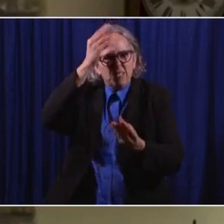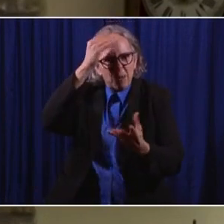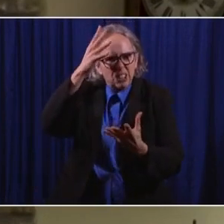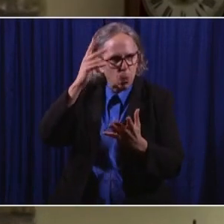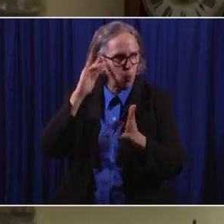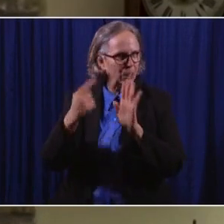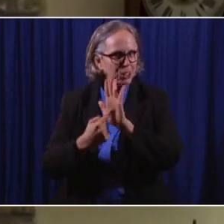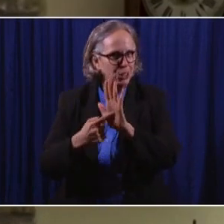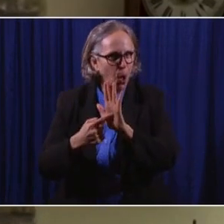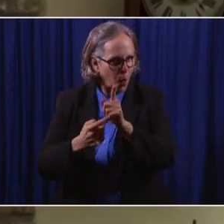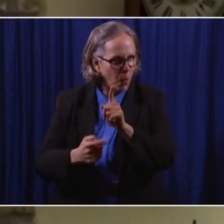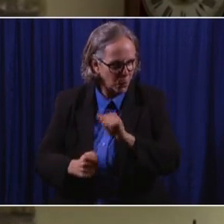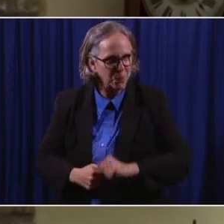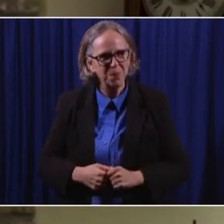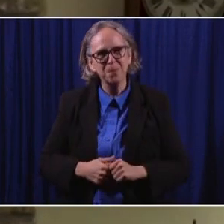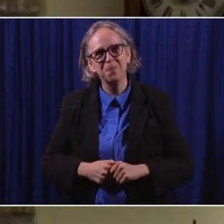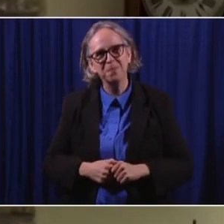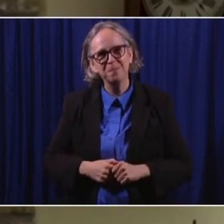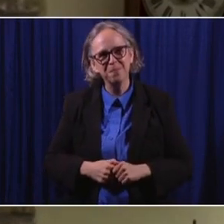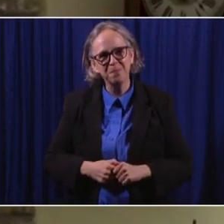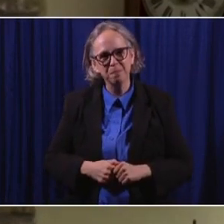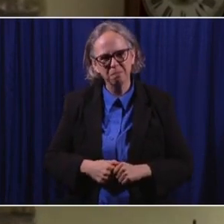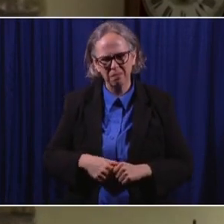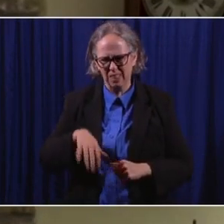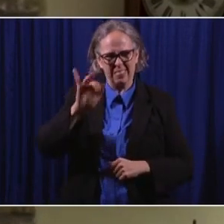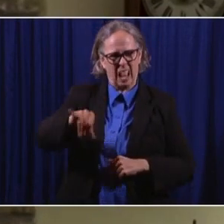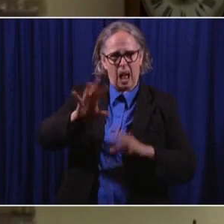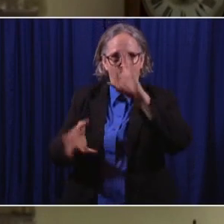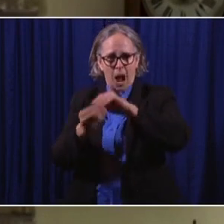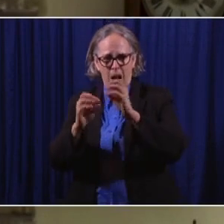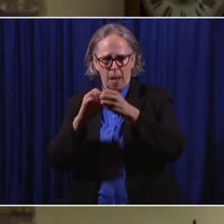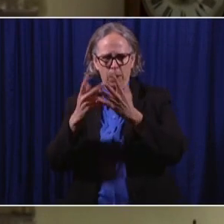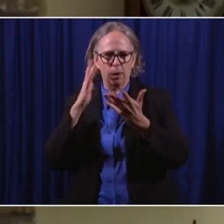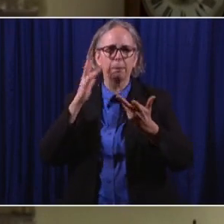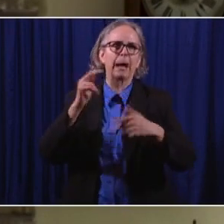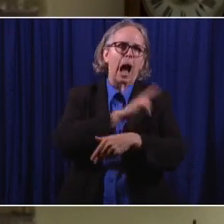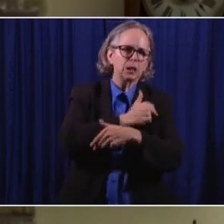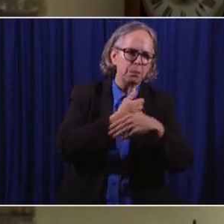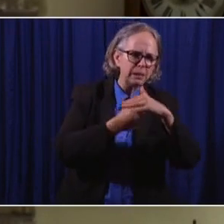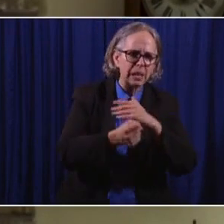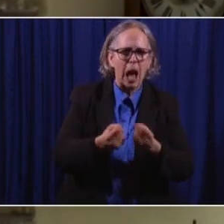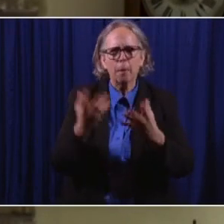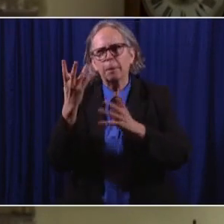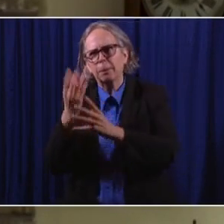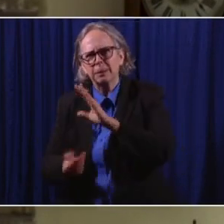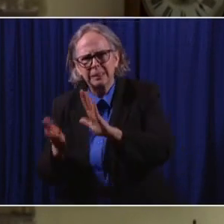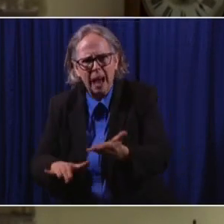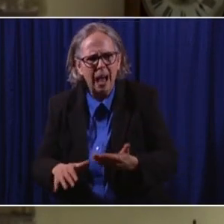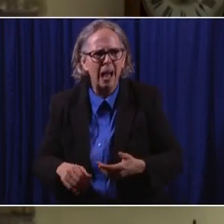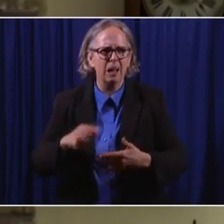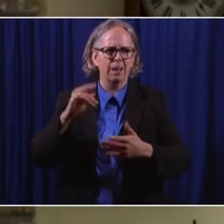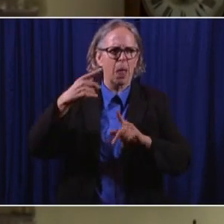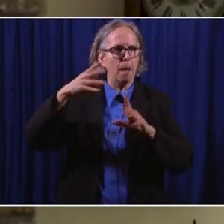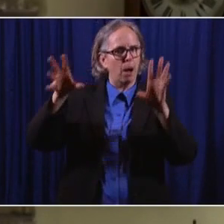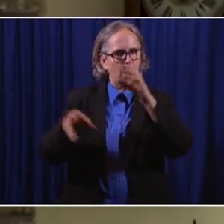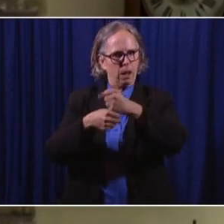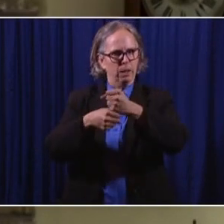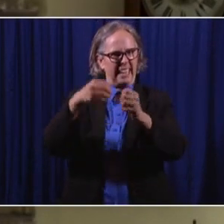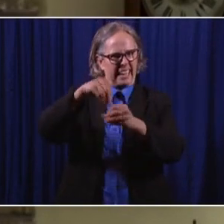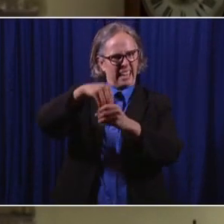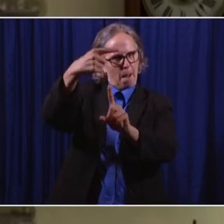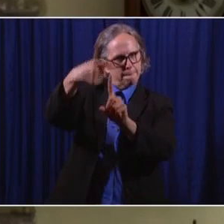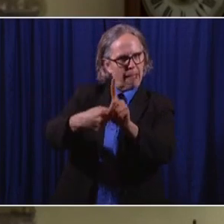actual number, what the number is of hospitalizations so far, what the number of deaths are. And so we're going to try to continue to